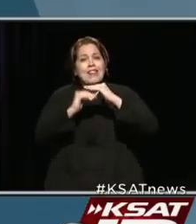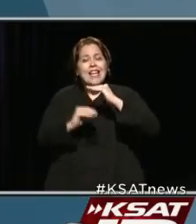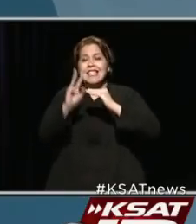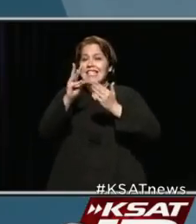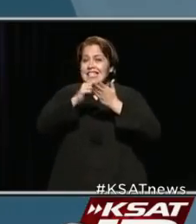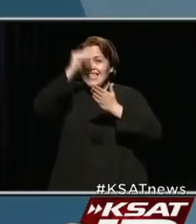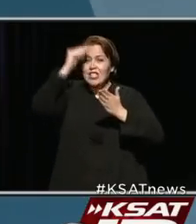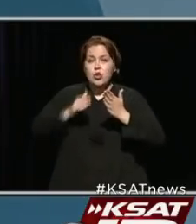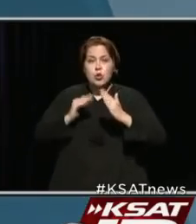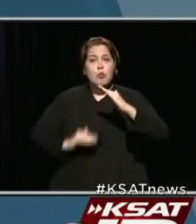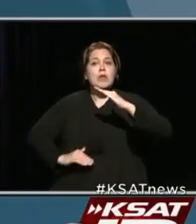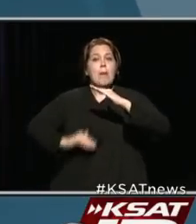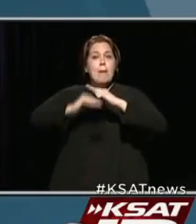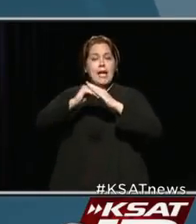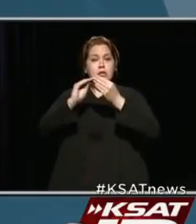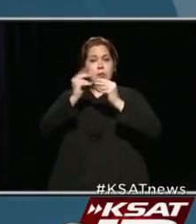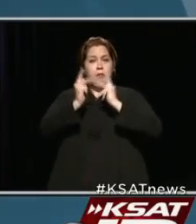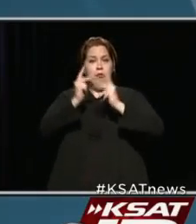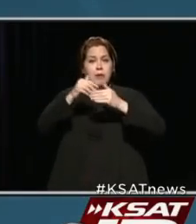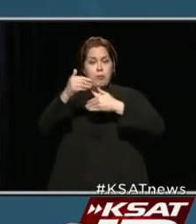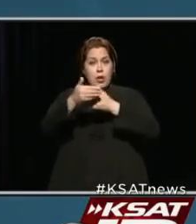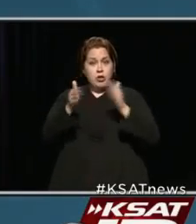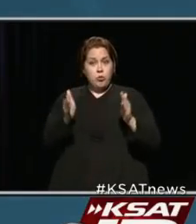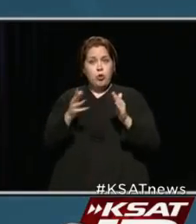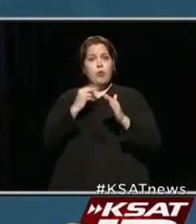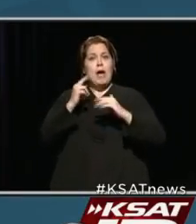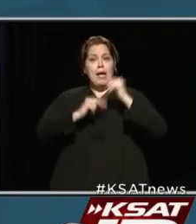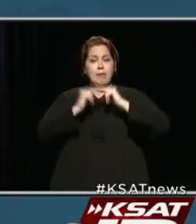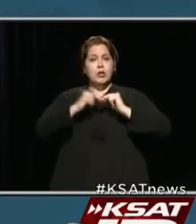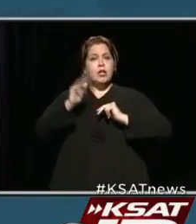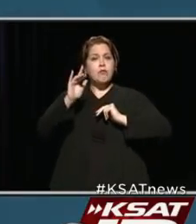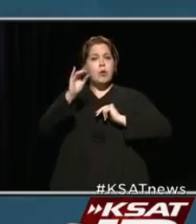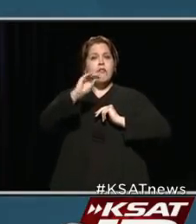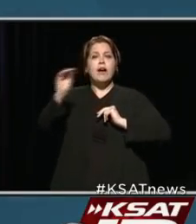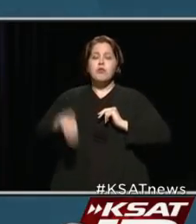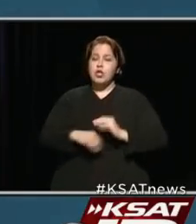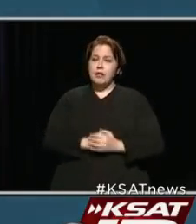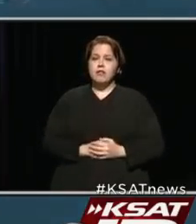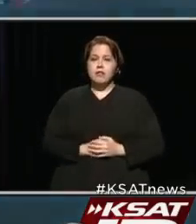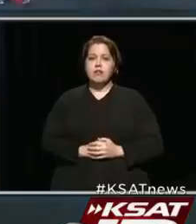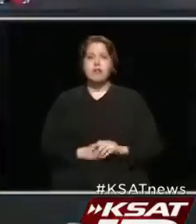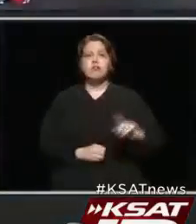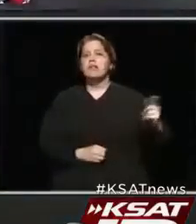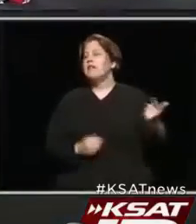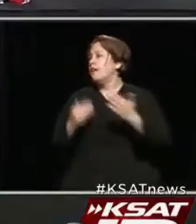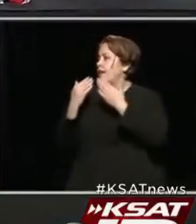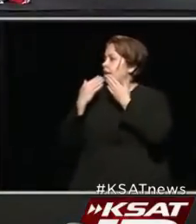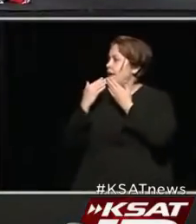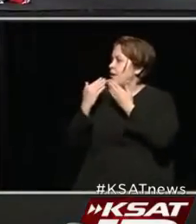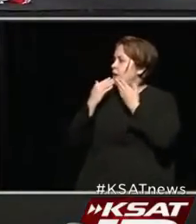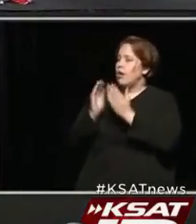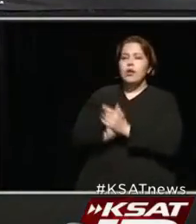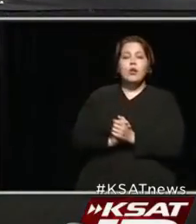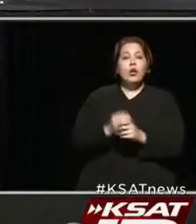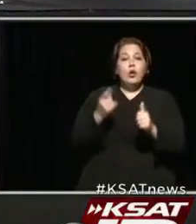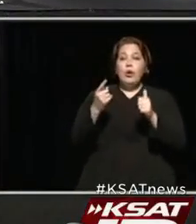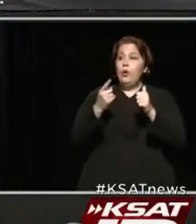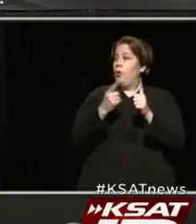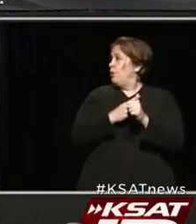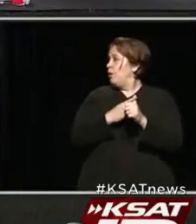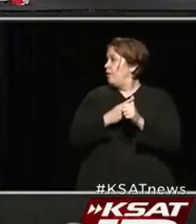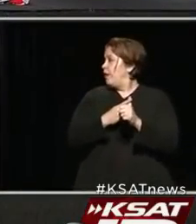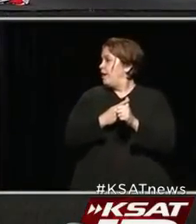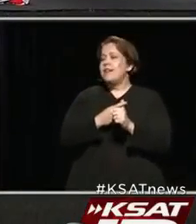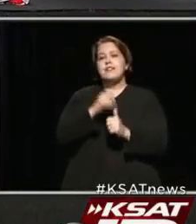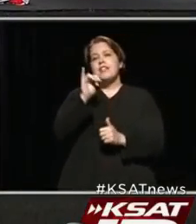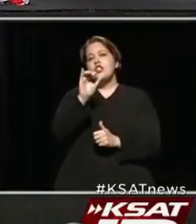with a maximum room capacity and building occupancy of 25%. Judge Wolf. Yeah, thank you. Thank you. First of all, hey, Jacob, thanks for